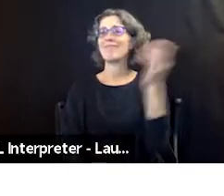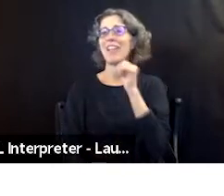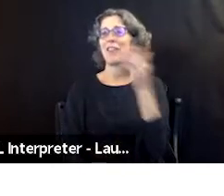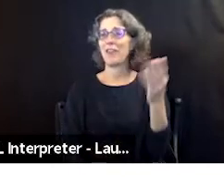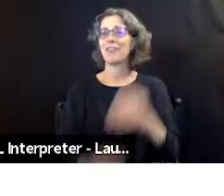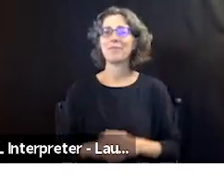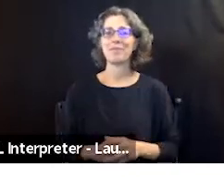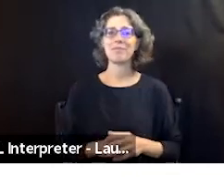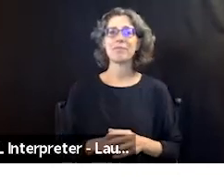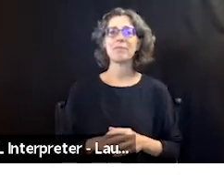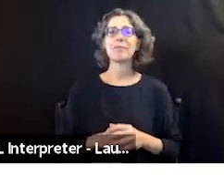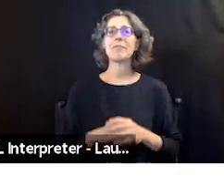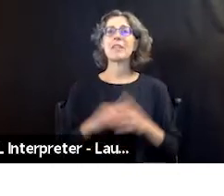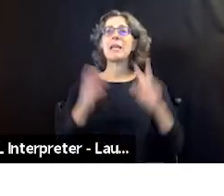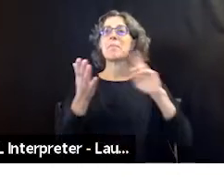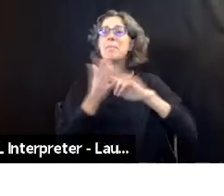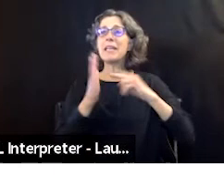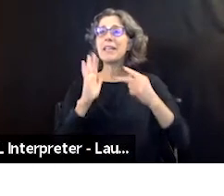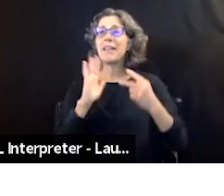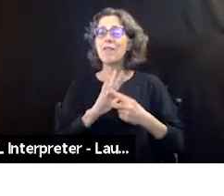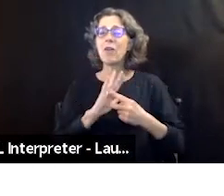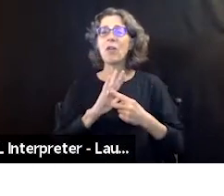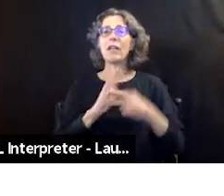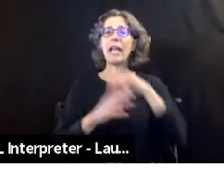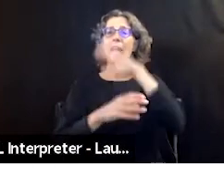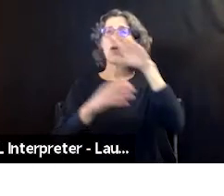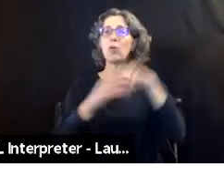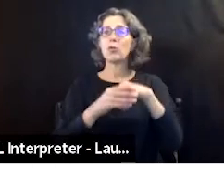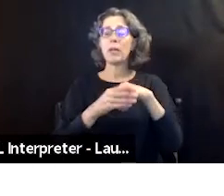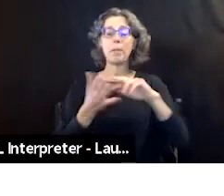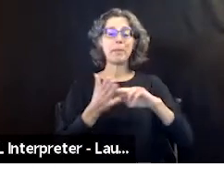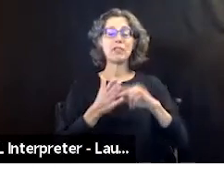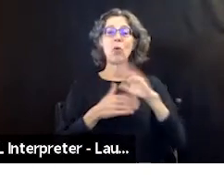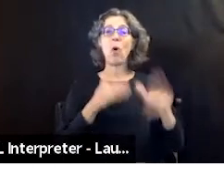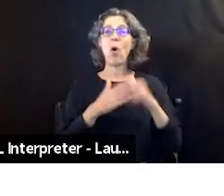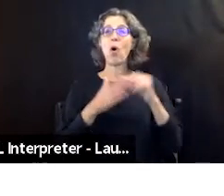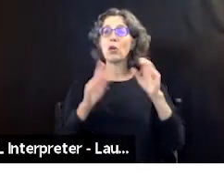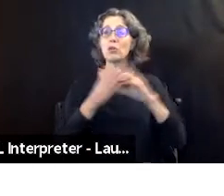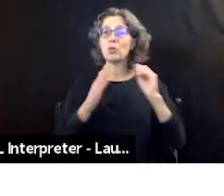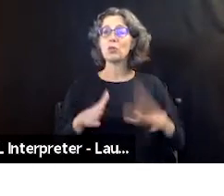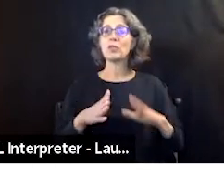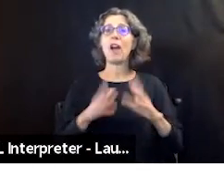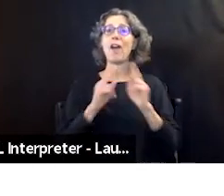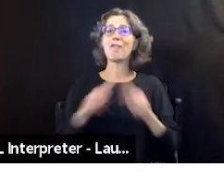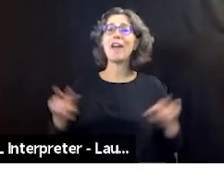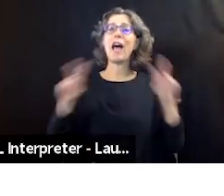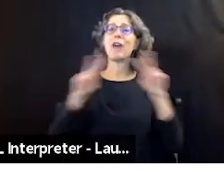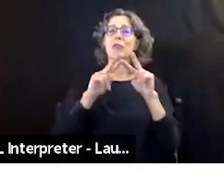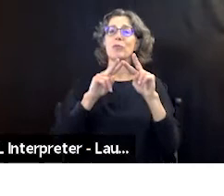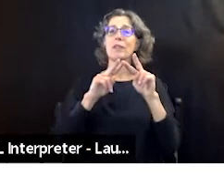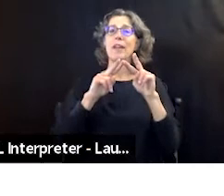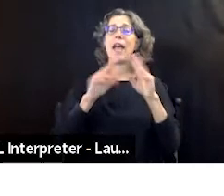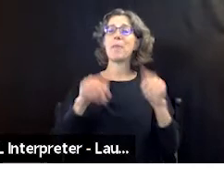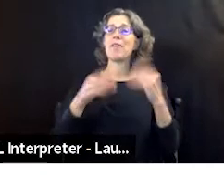Meaningful or radical inclusion means that all learners are valued and provided a flexible, optimal learning